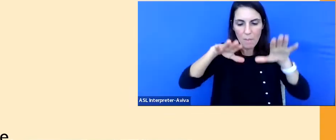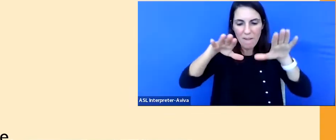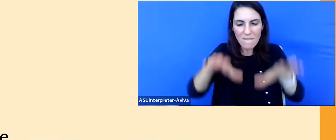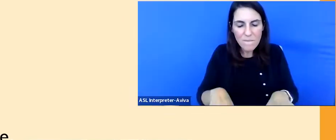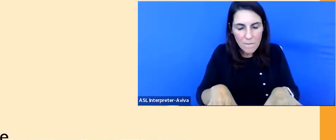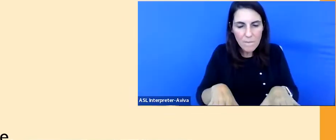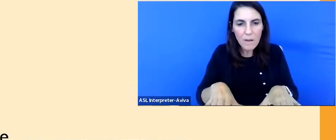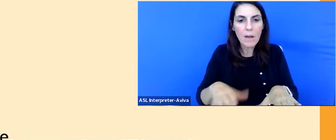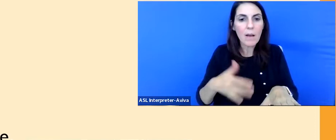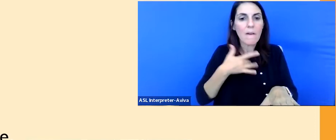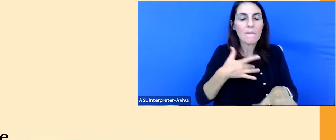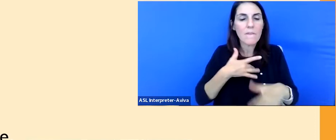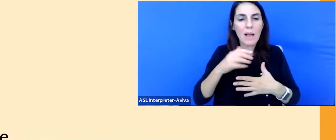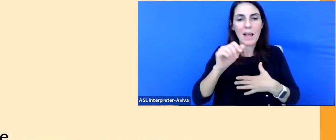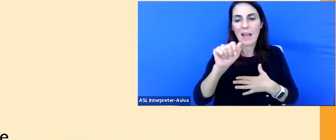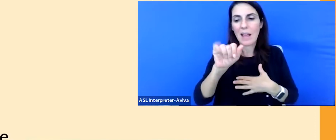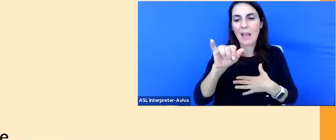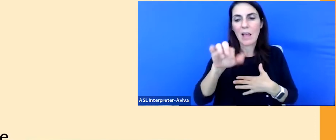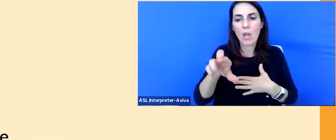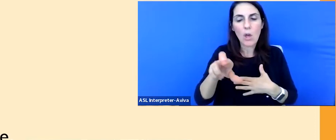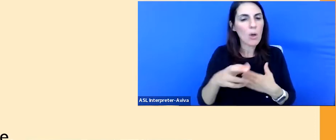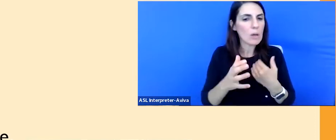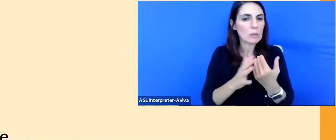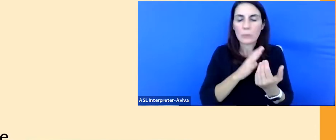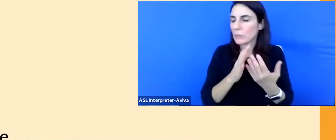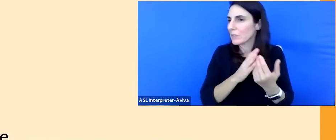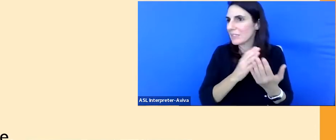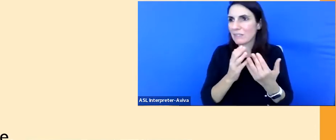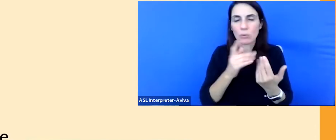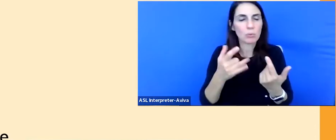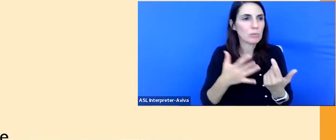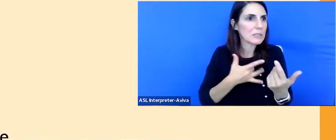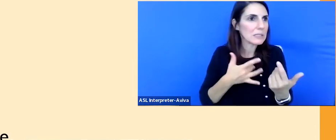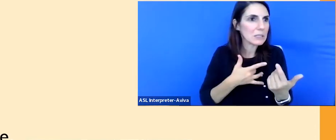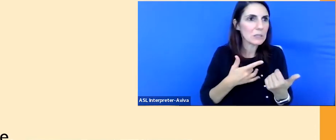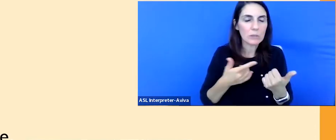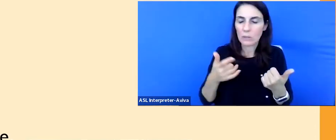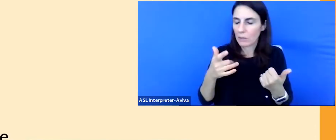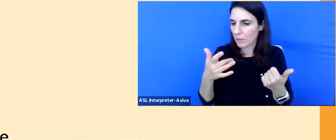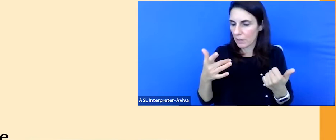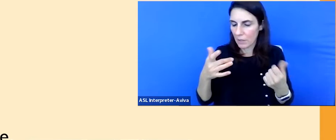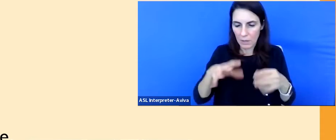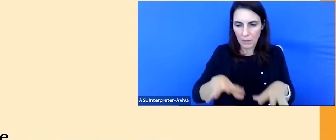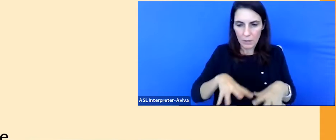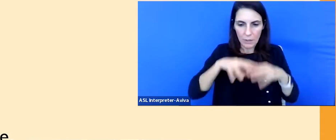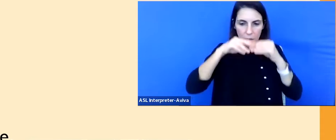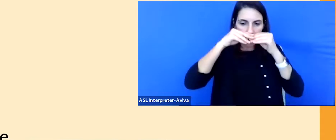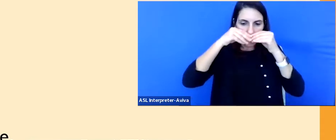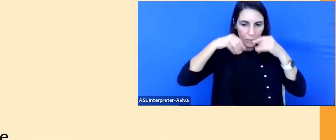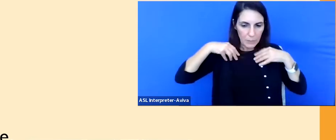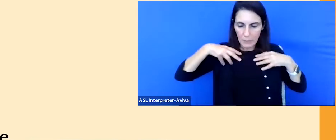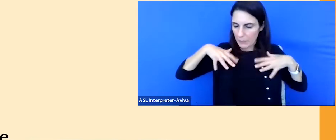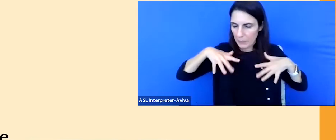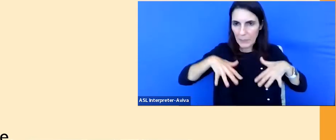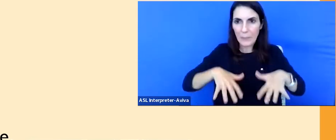feeling air in whatever shape you feel it in, traveling through from the bottom of